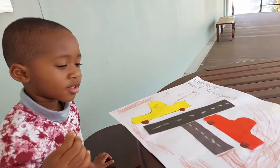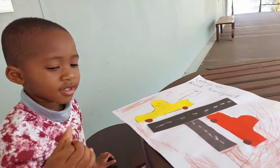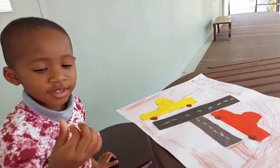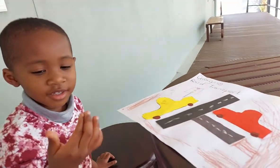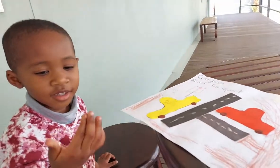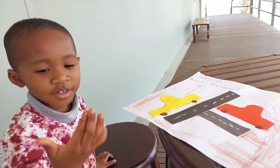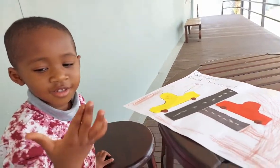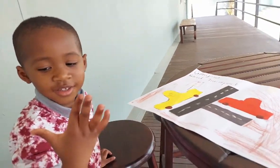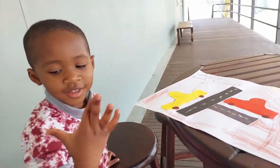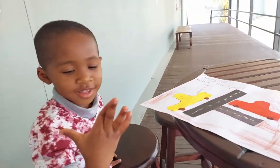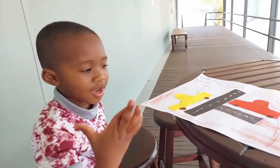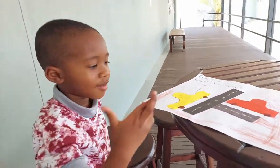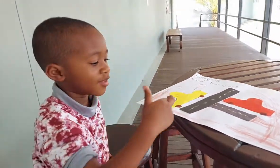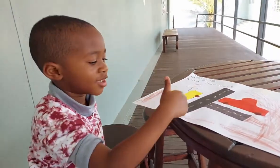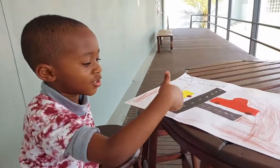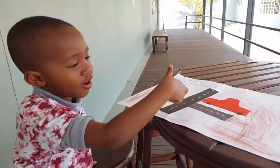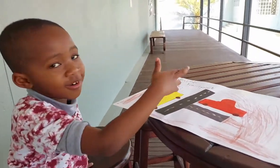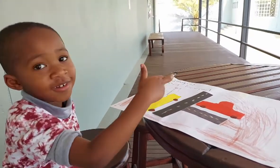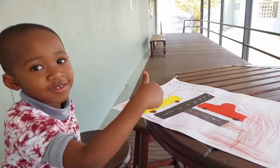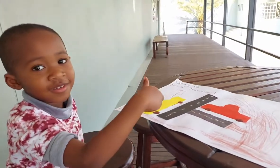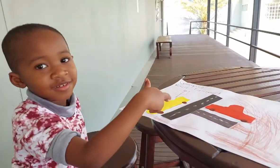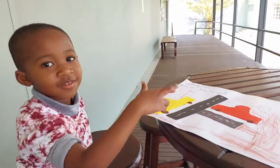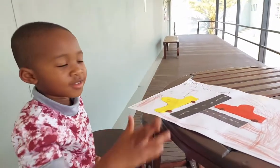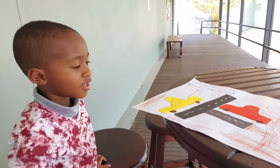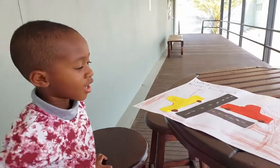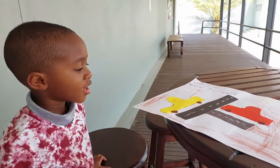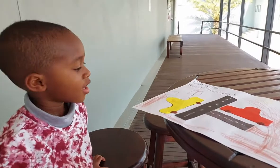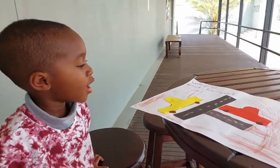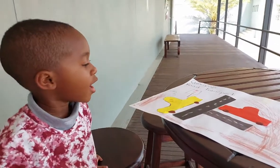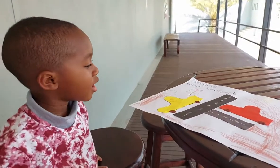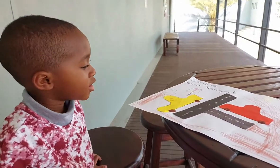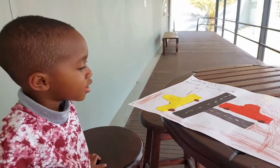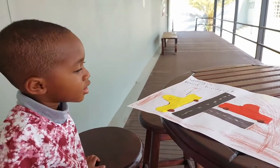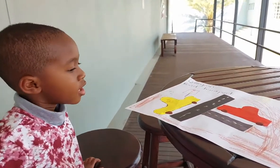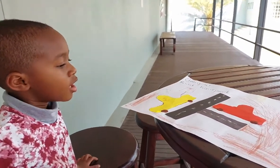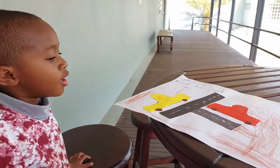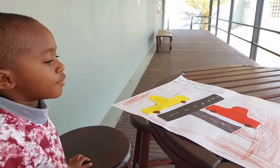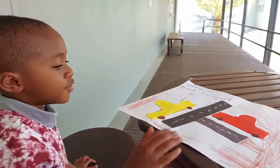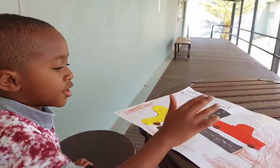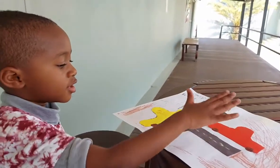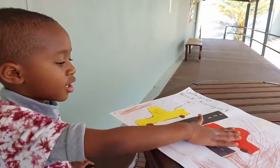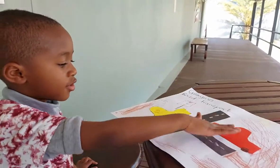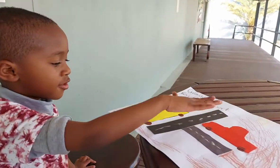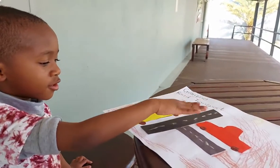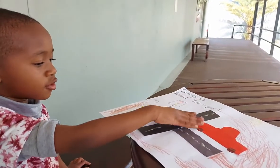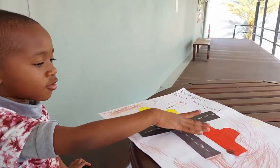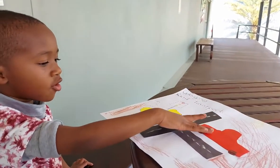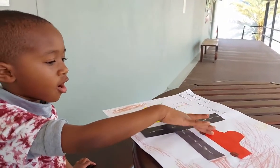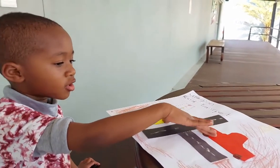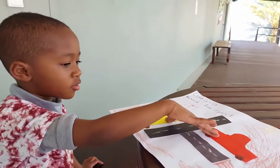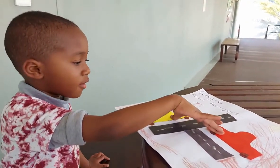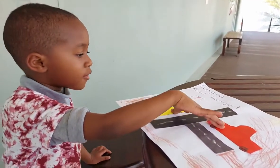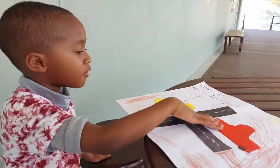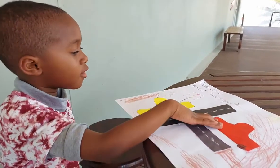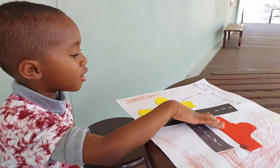And this is the car. Yeah. Yeah. these are the two